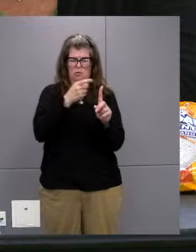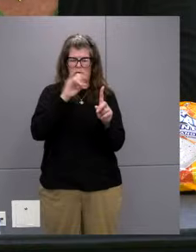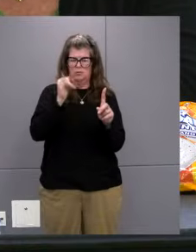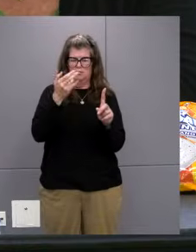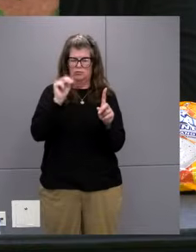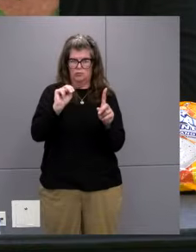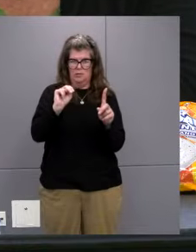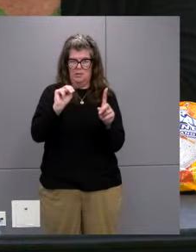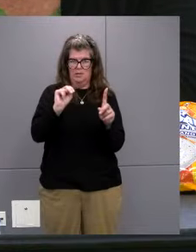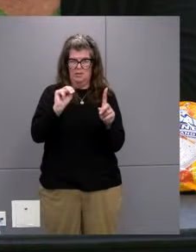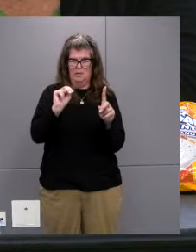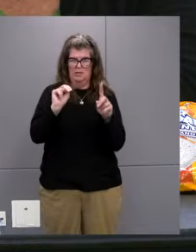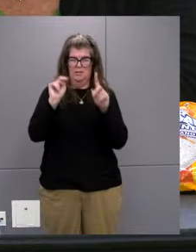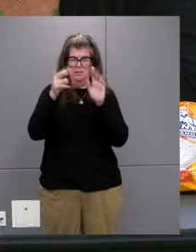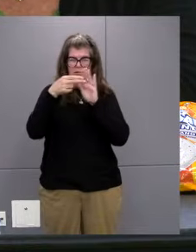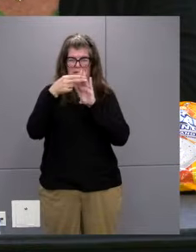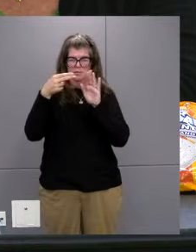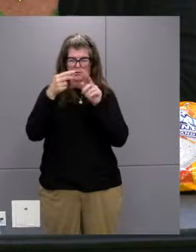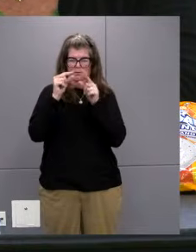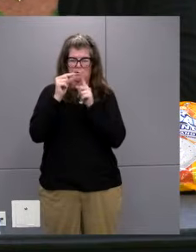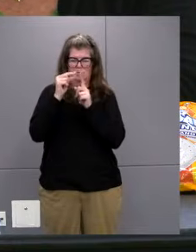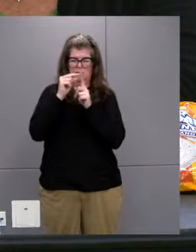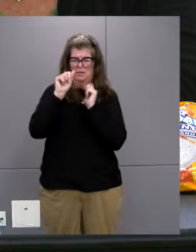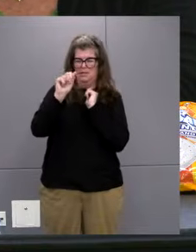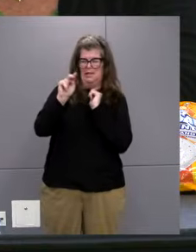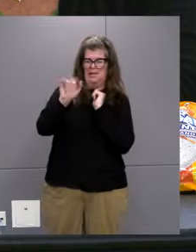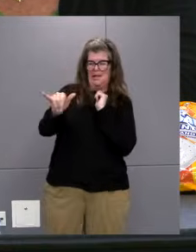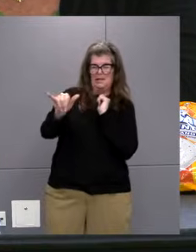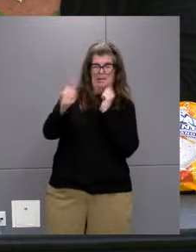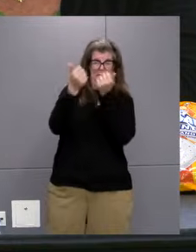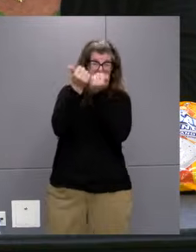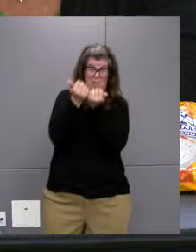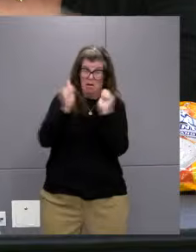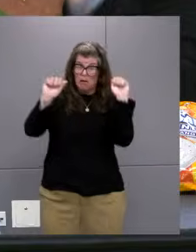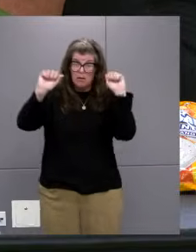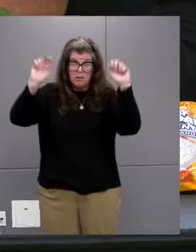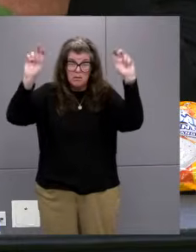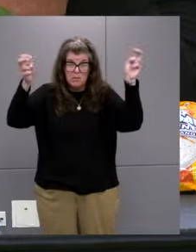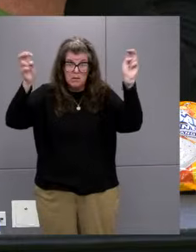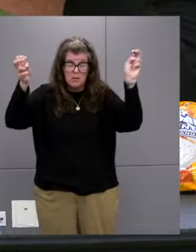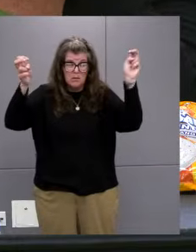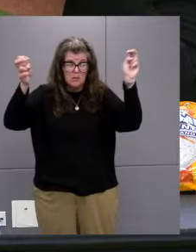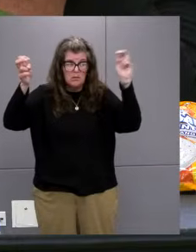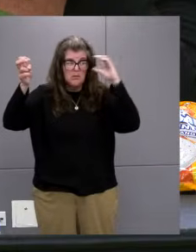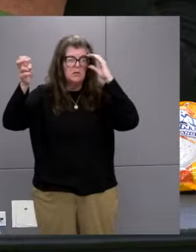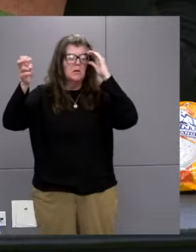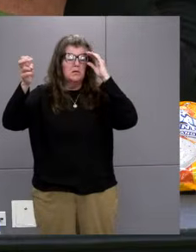any matter, because obviously there are things that, and